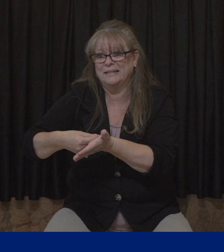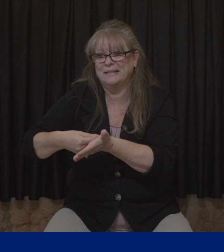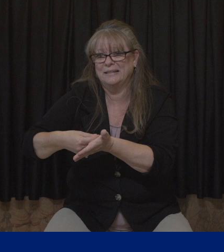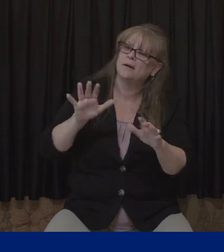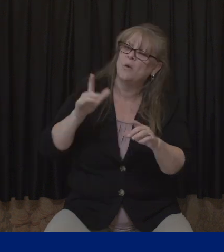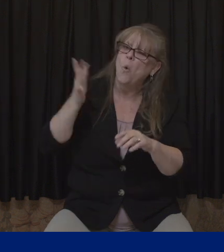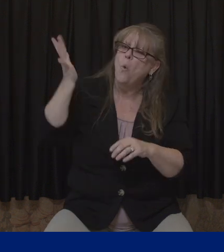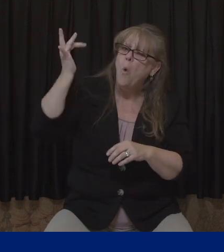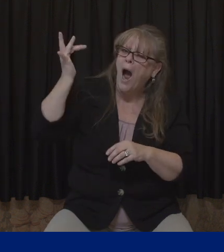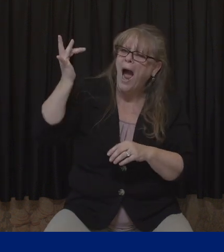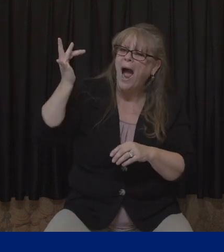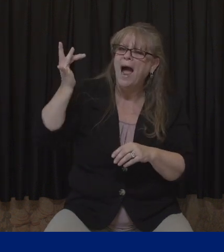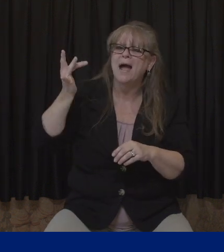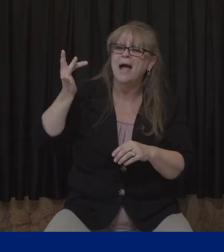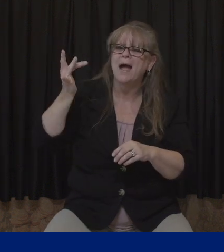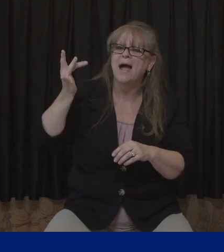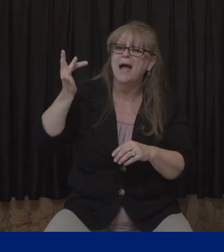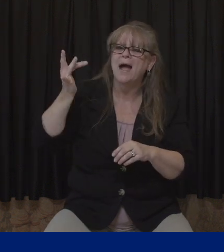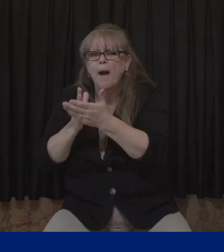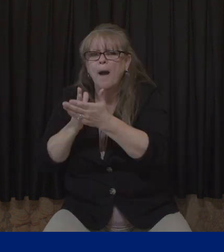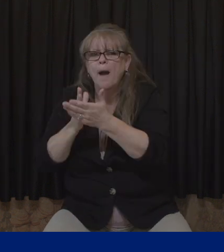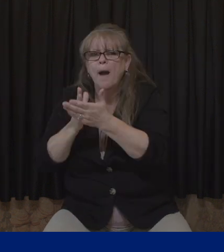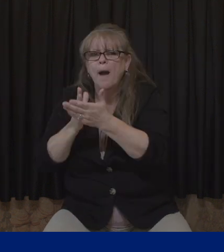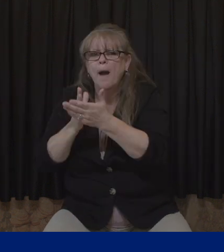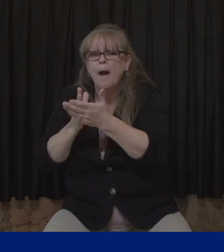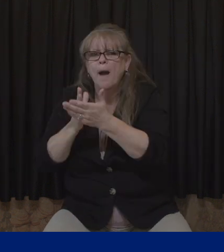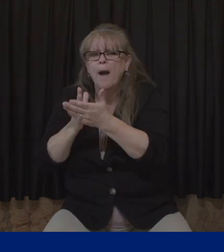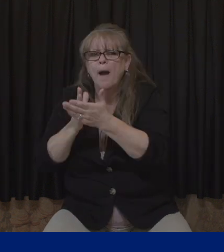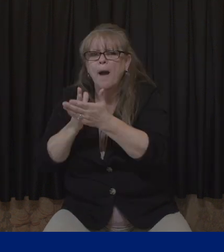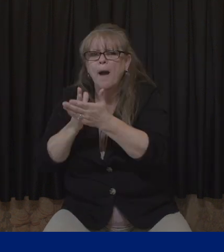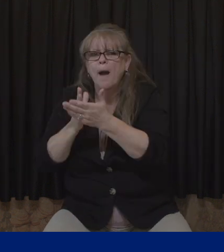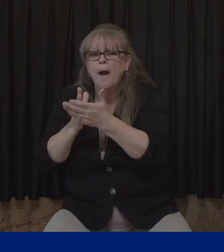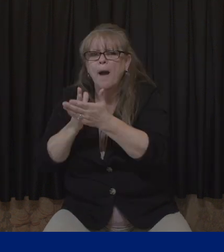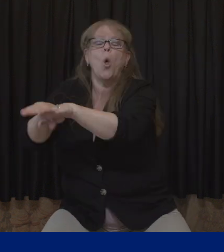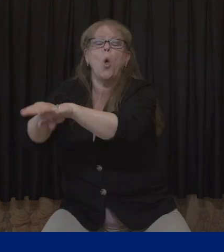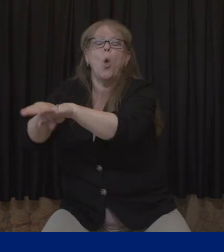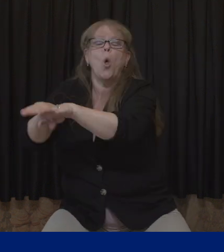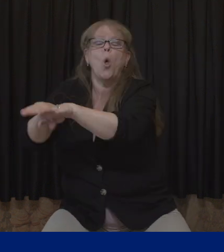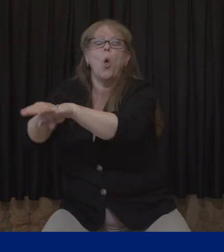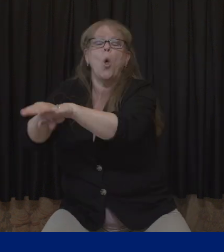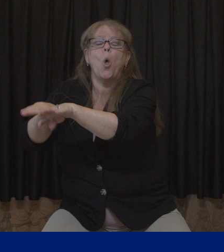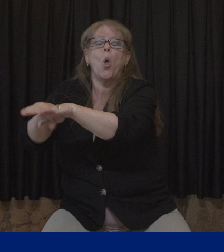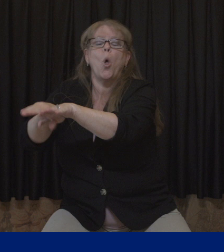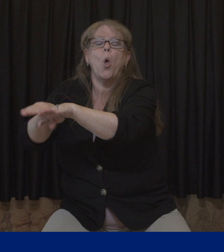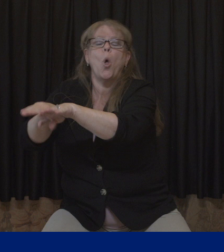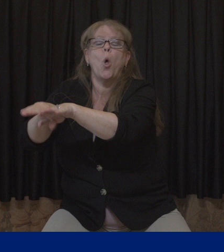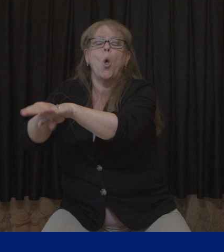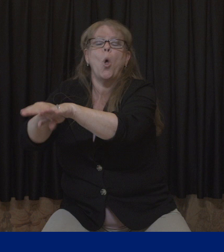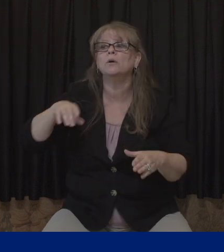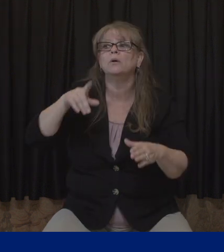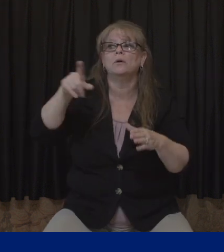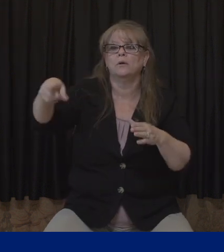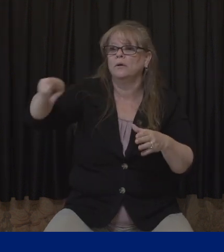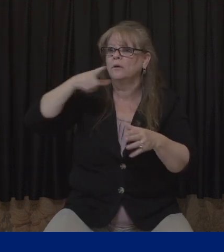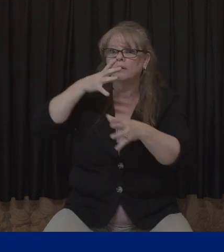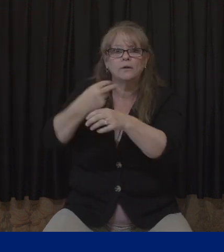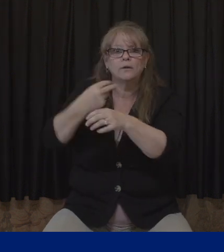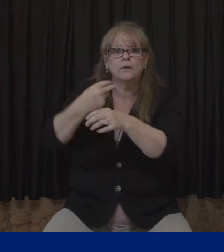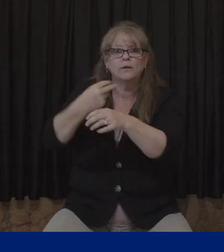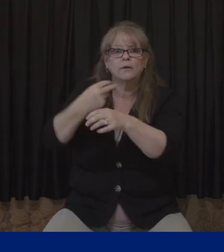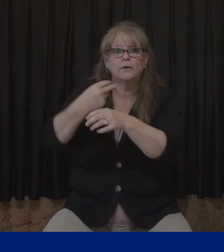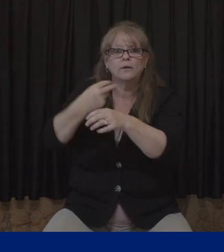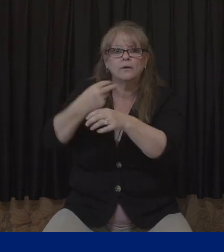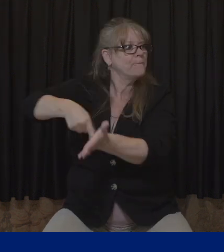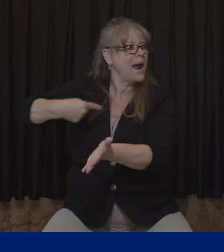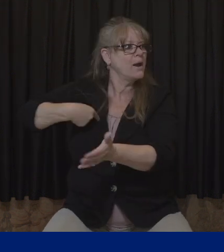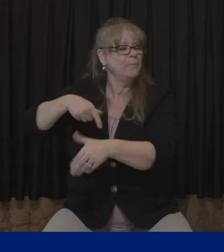shuttered and employees without a job if we don't even get anything for extending the stay-at-home order? If the viral levels continue, which they